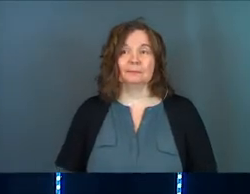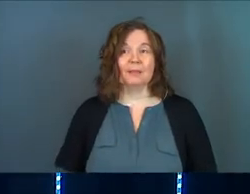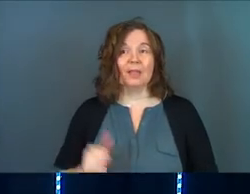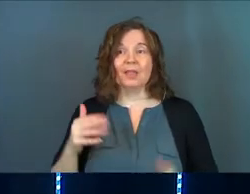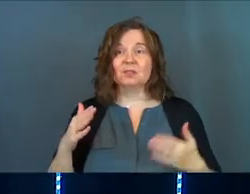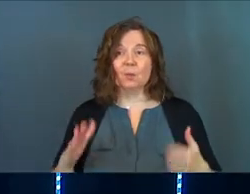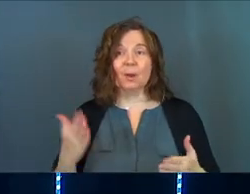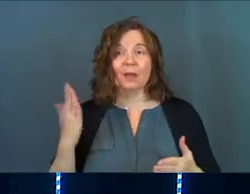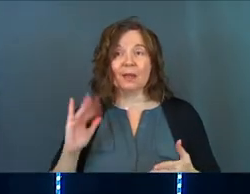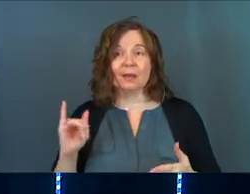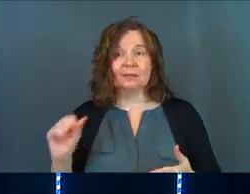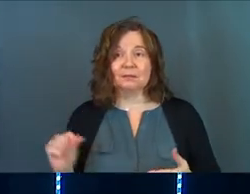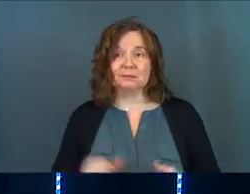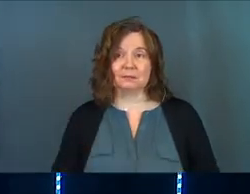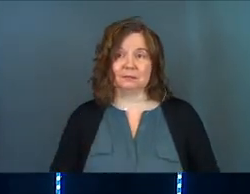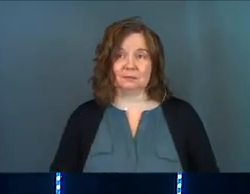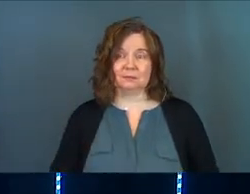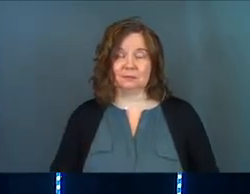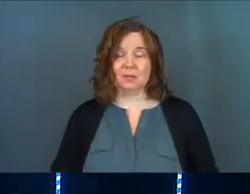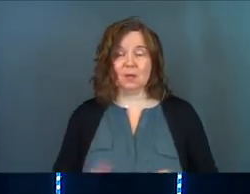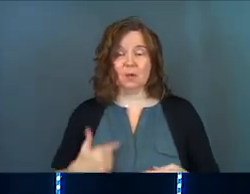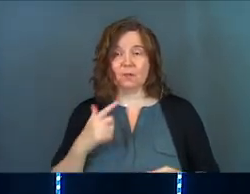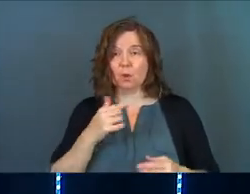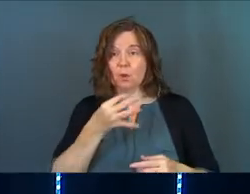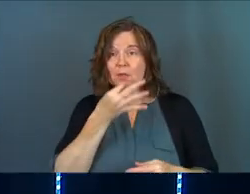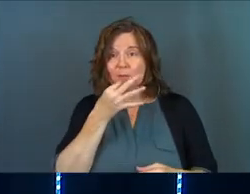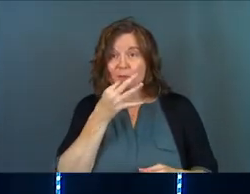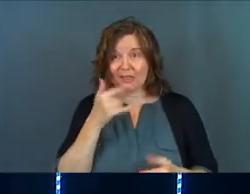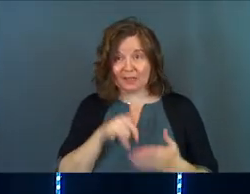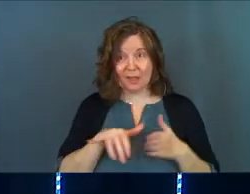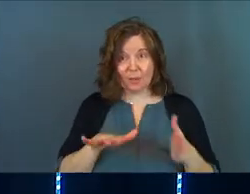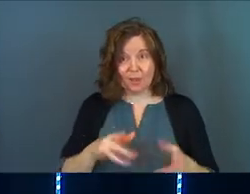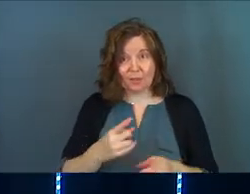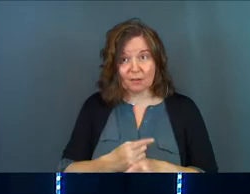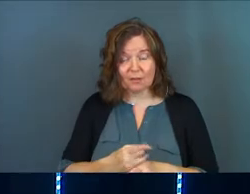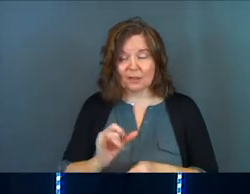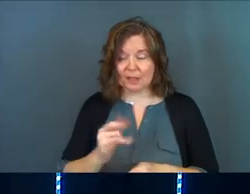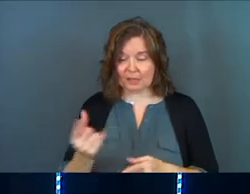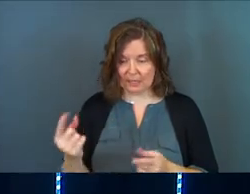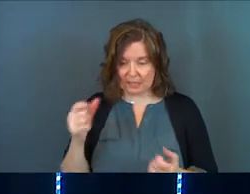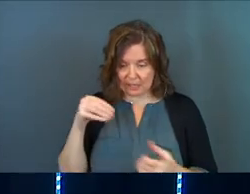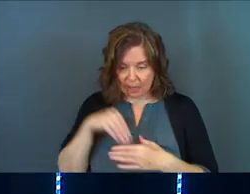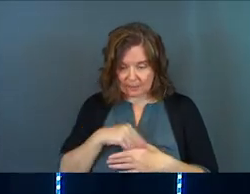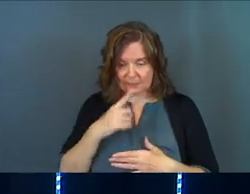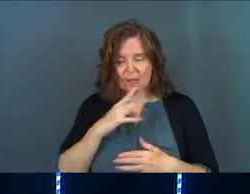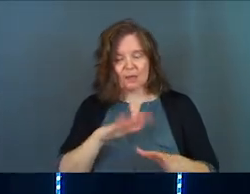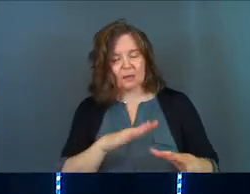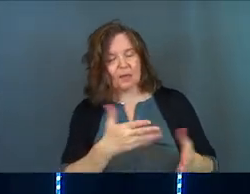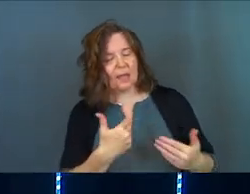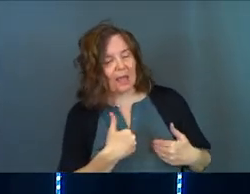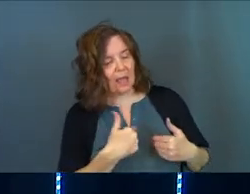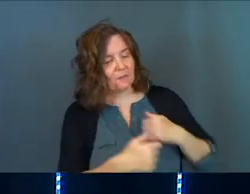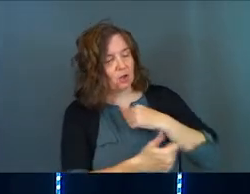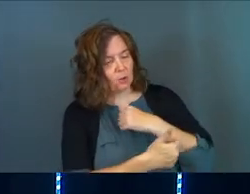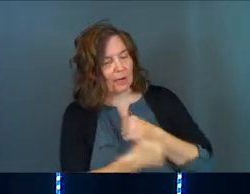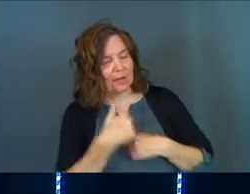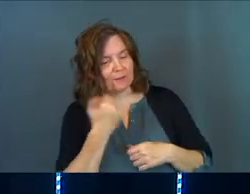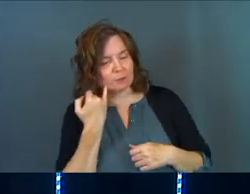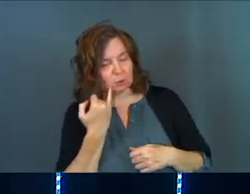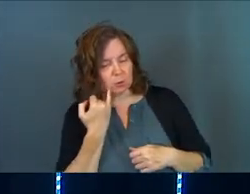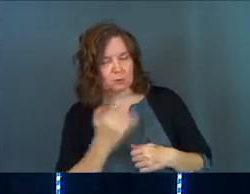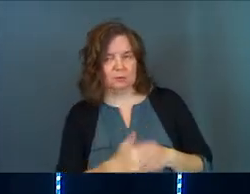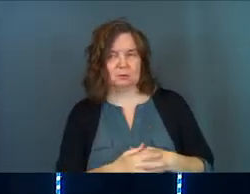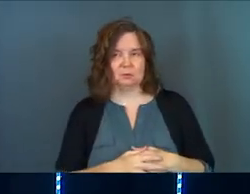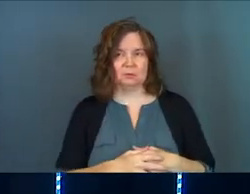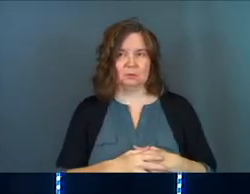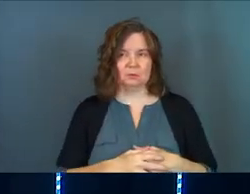And that's just the way God is. Even when it comes to communion, isn't he that way? Like, he comes in and he's like, hey, here, have a cracker and have a little bit of